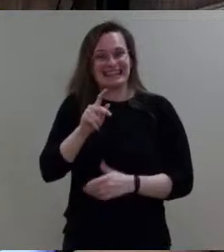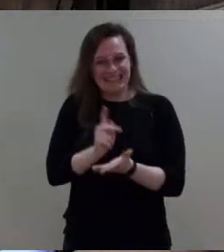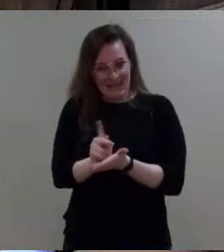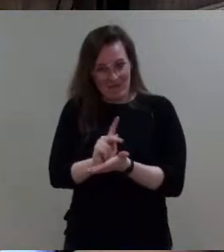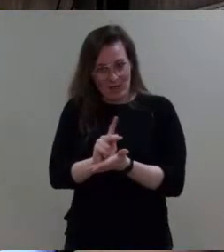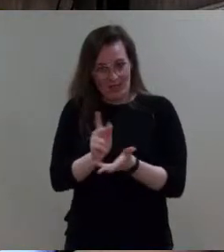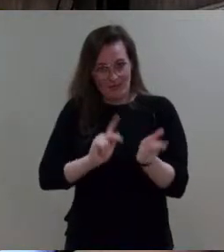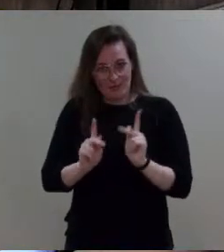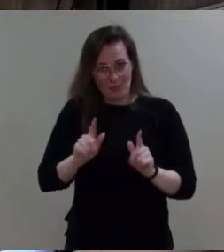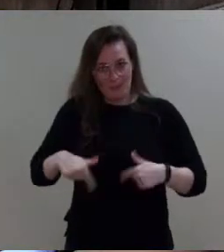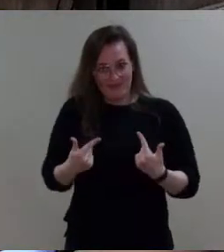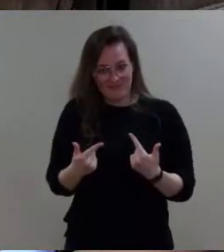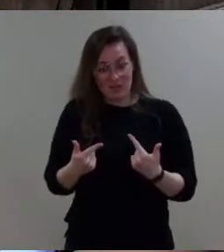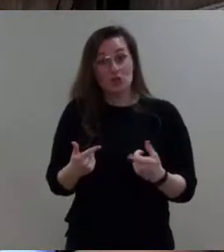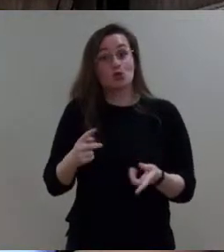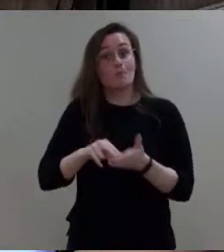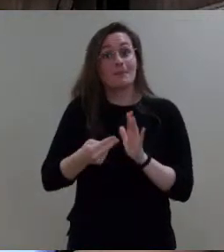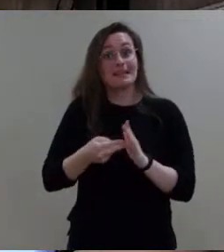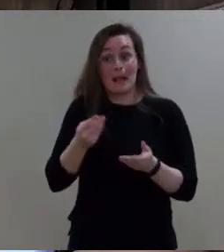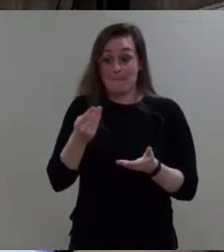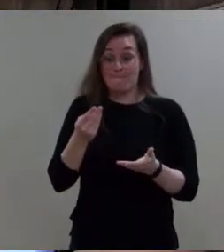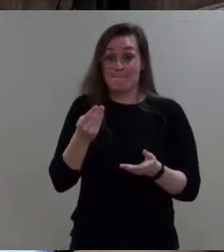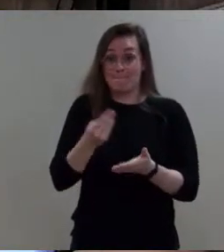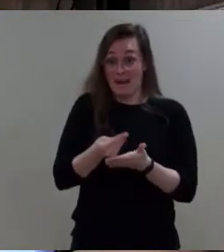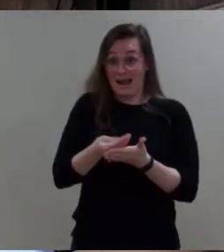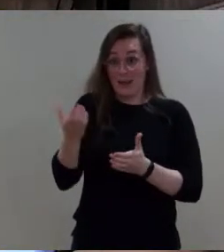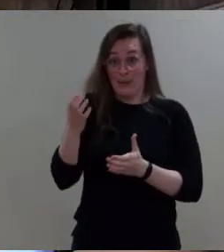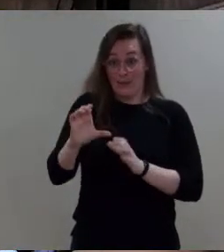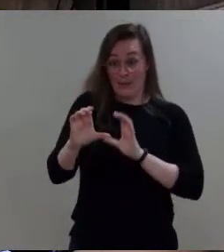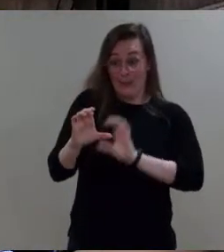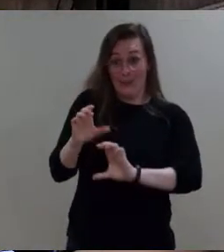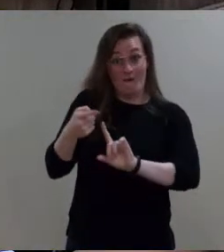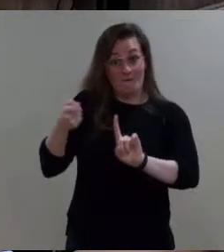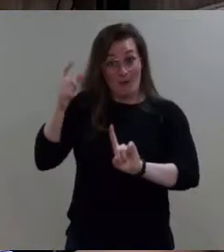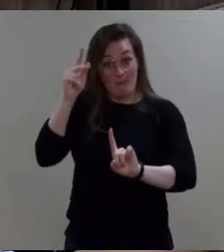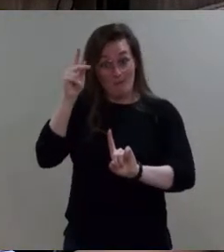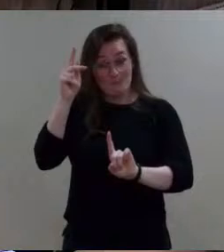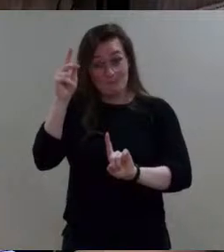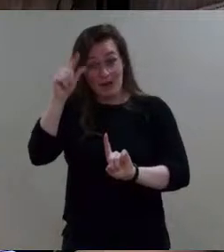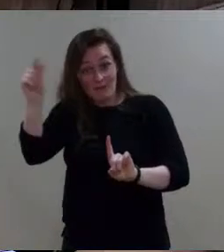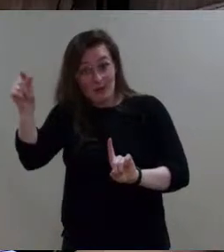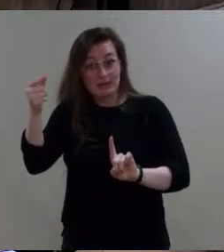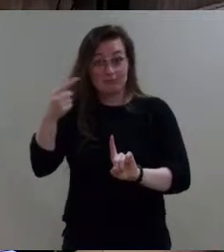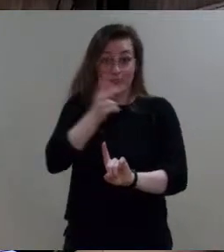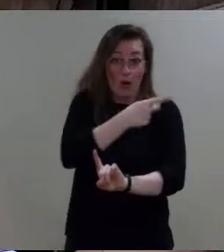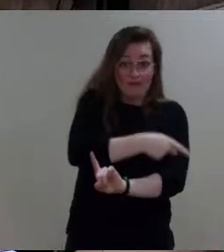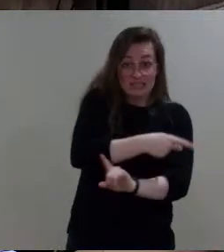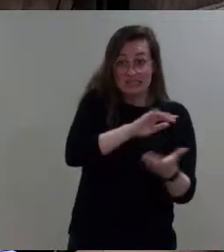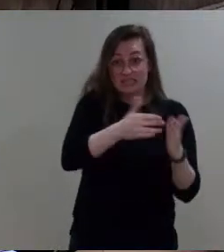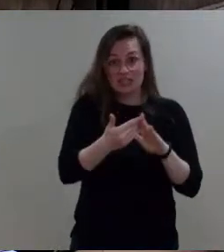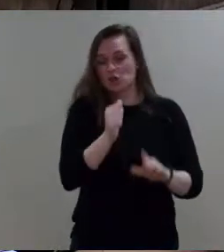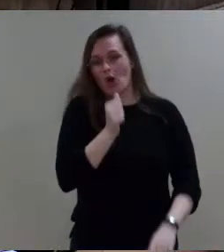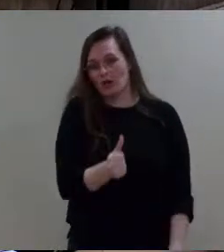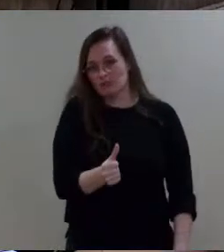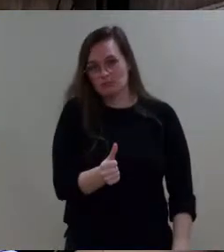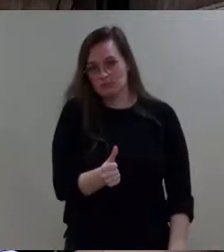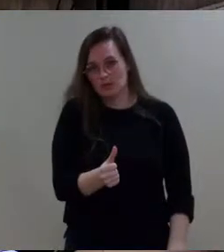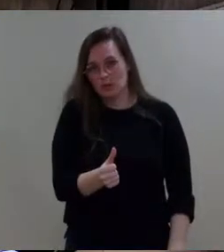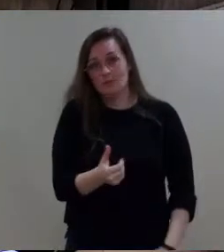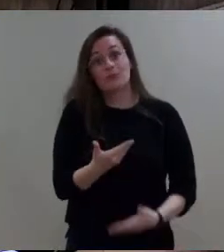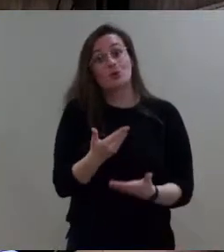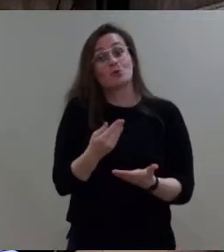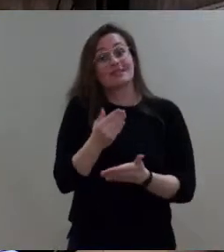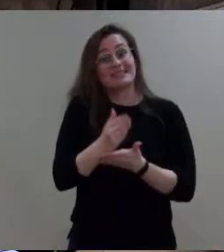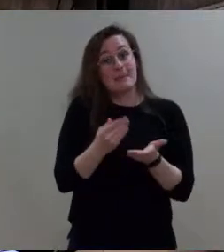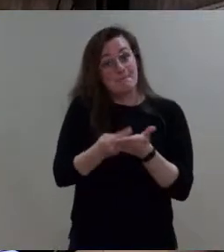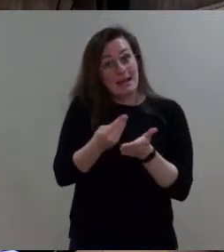alone. We're not subsidized by the province or by other municipalities for that. When you look at some of the grants that are provided for